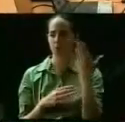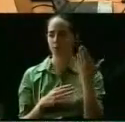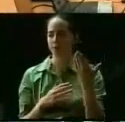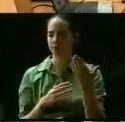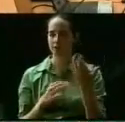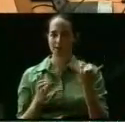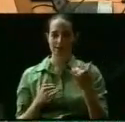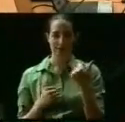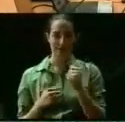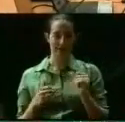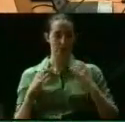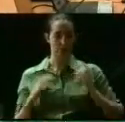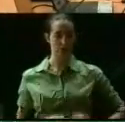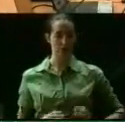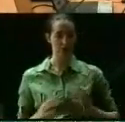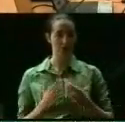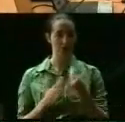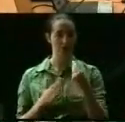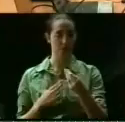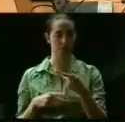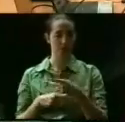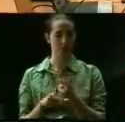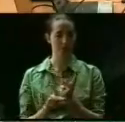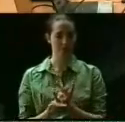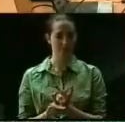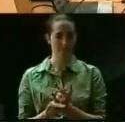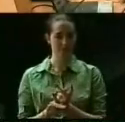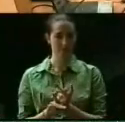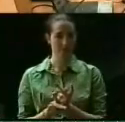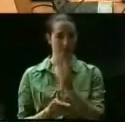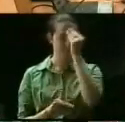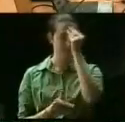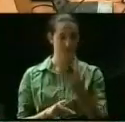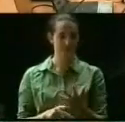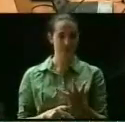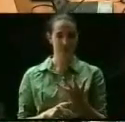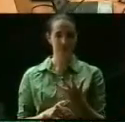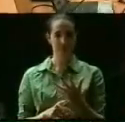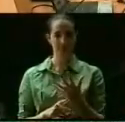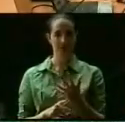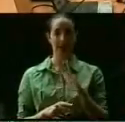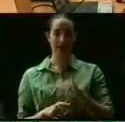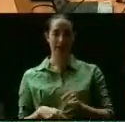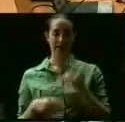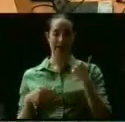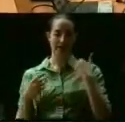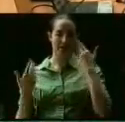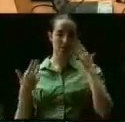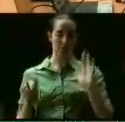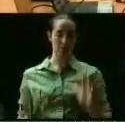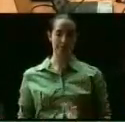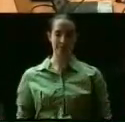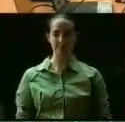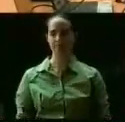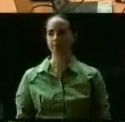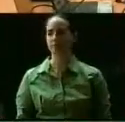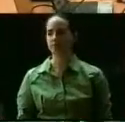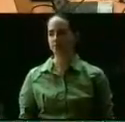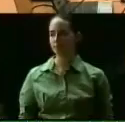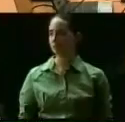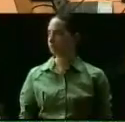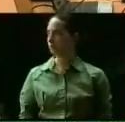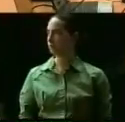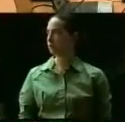of the customers that had purchased these materials informed? Answer, that I do not know. The problem